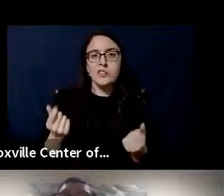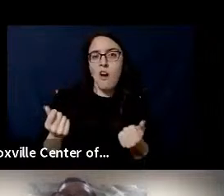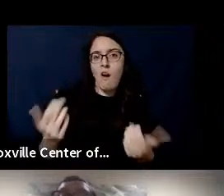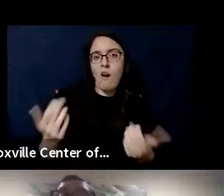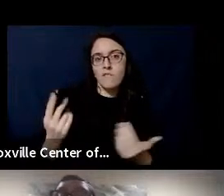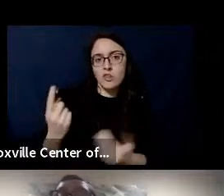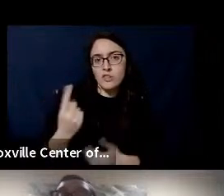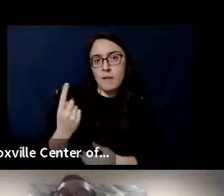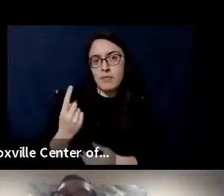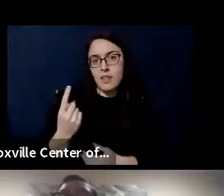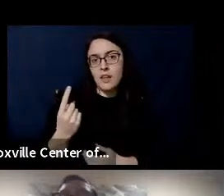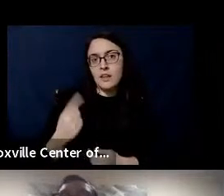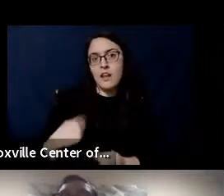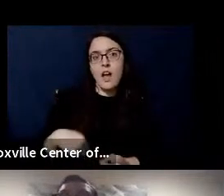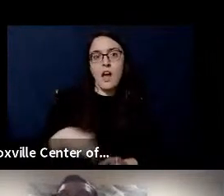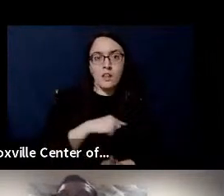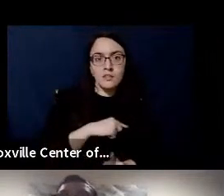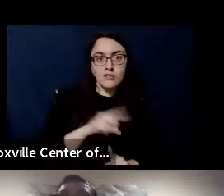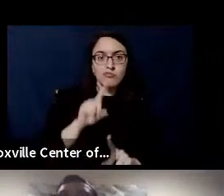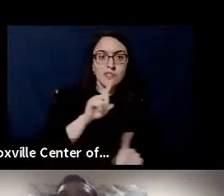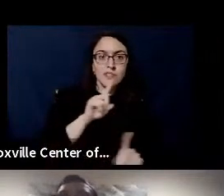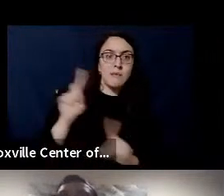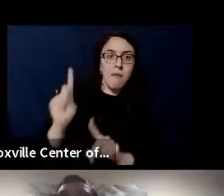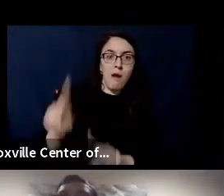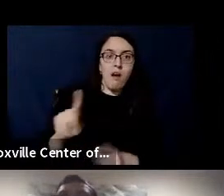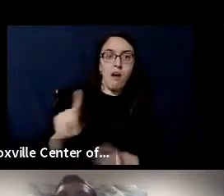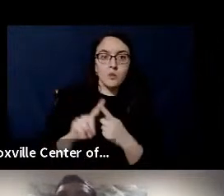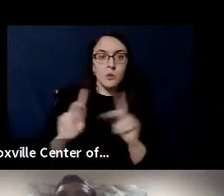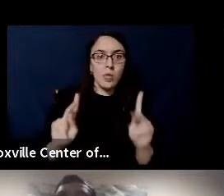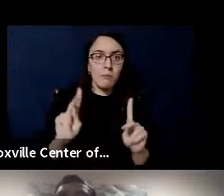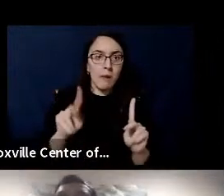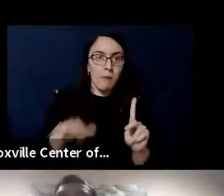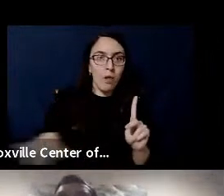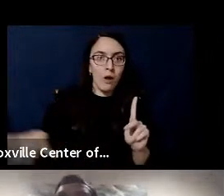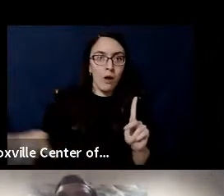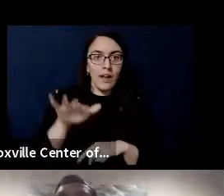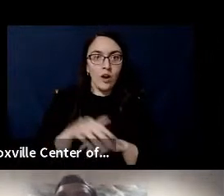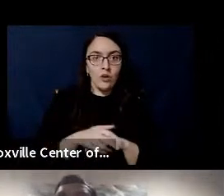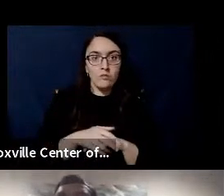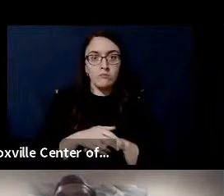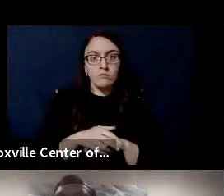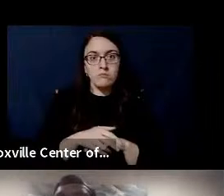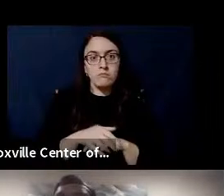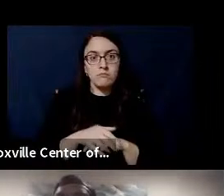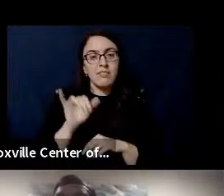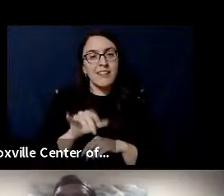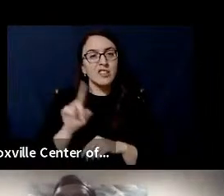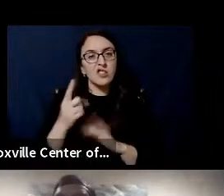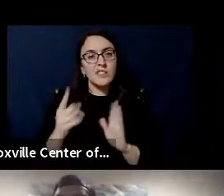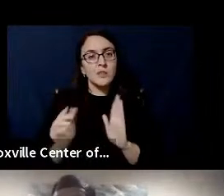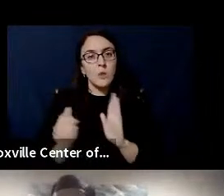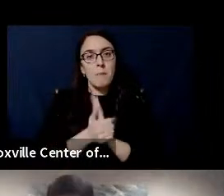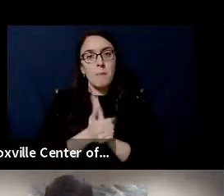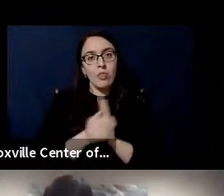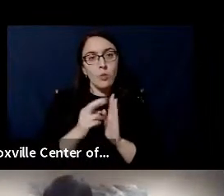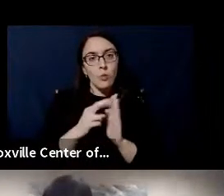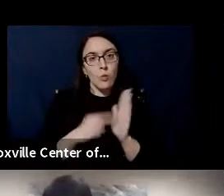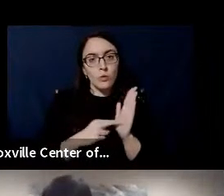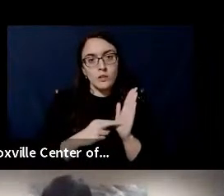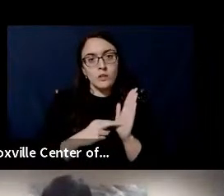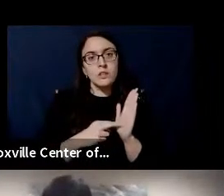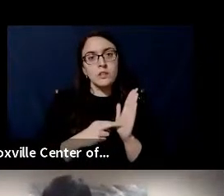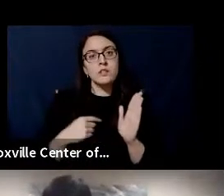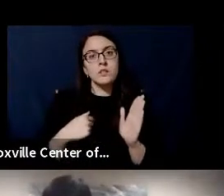us responding back to the people out there. So that's what this is just to amend the rules. And I've sent that